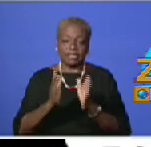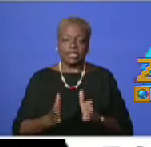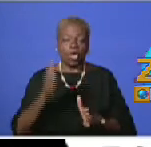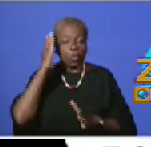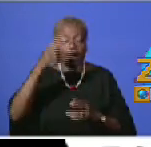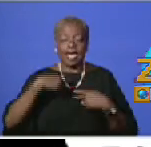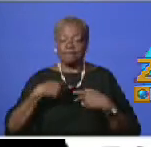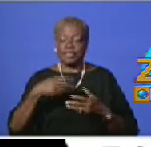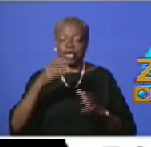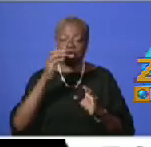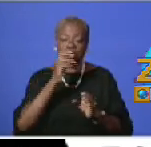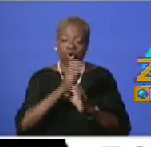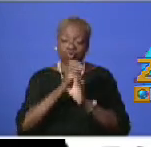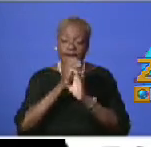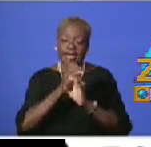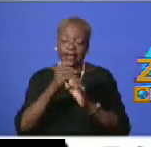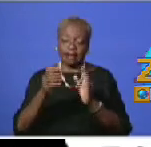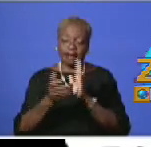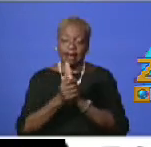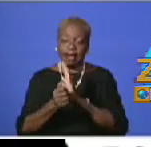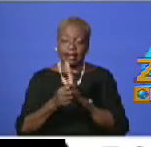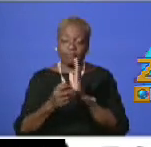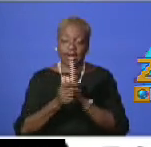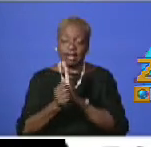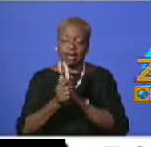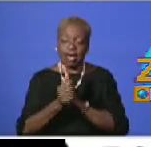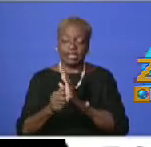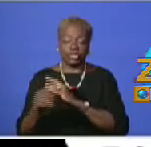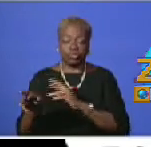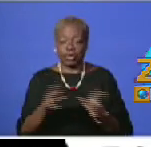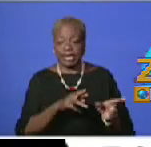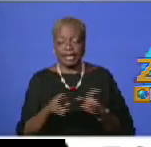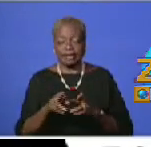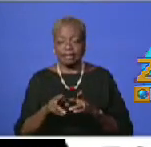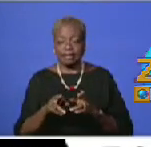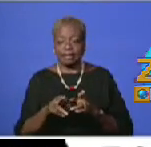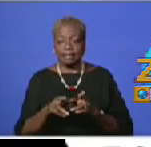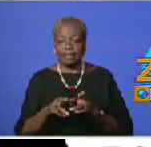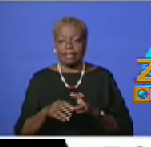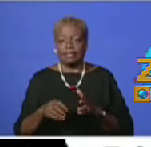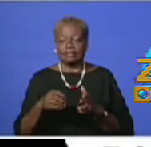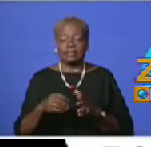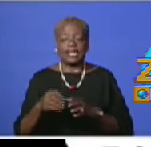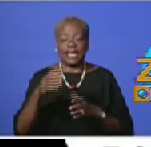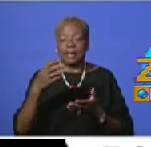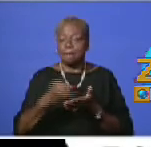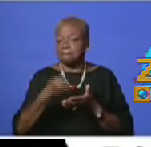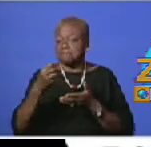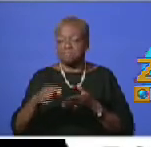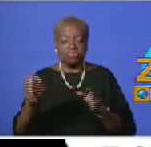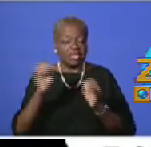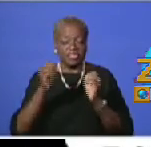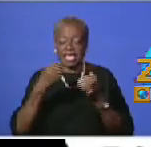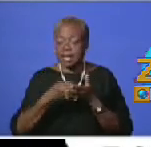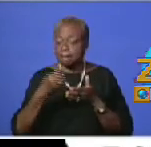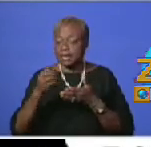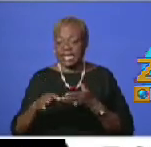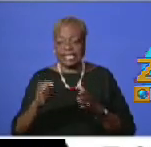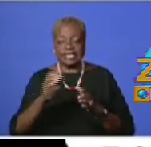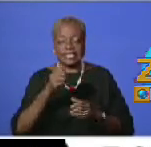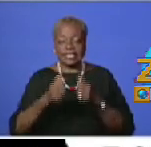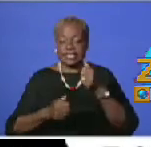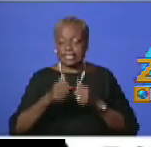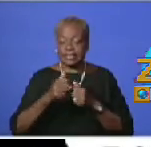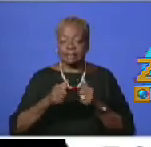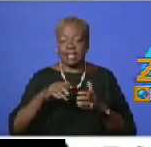would also act as a credit card system. So the cashless system that the world is moving towards would have been encompassed in